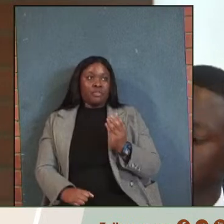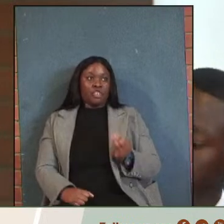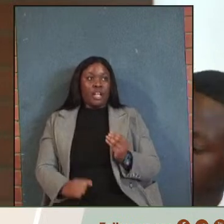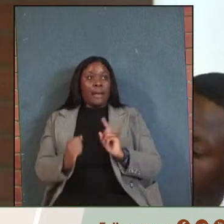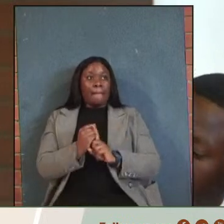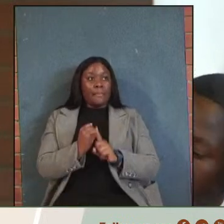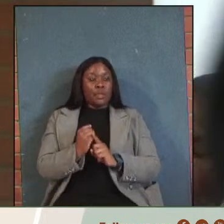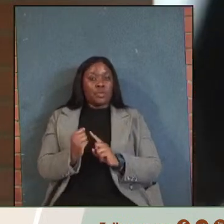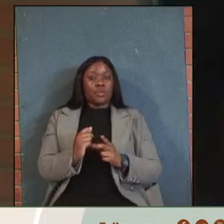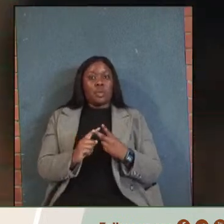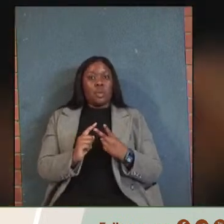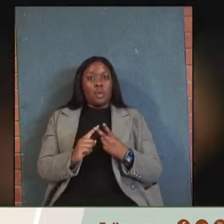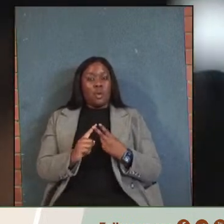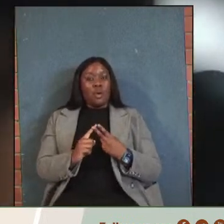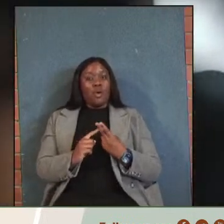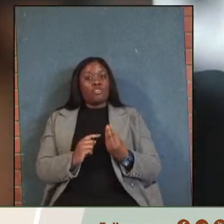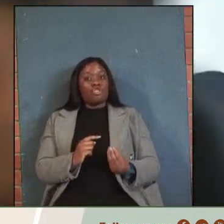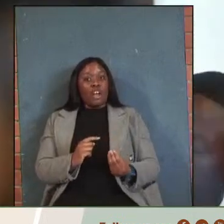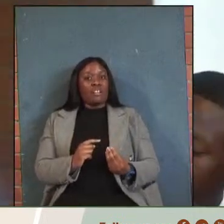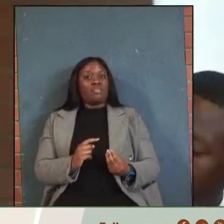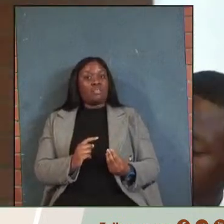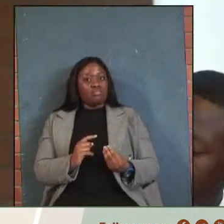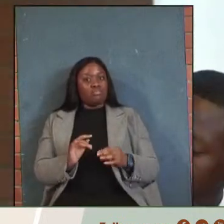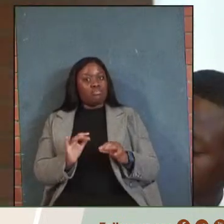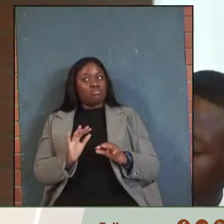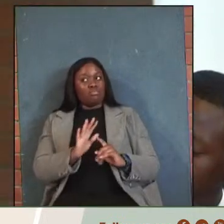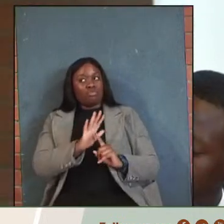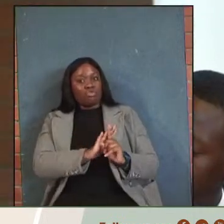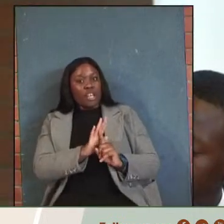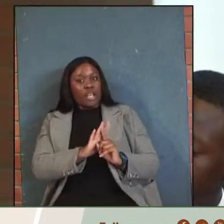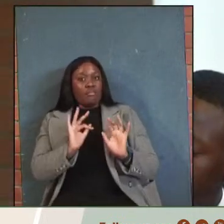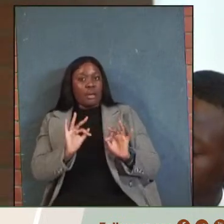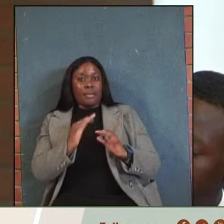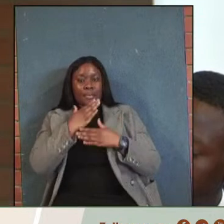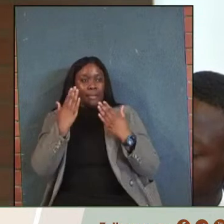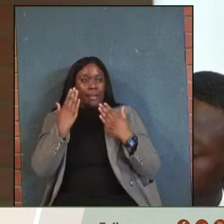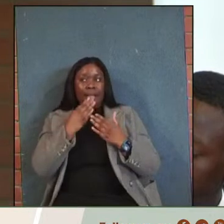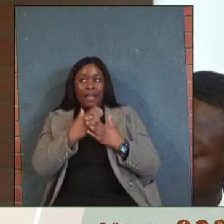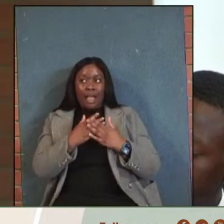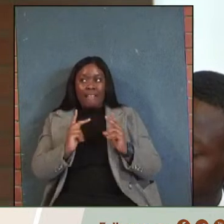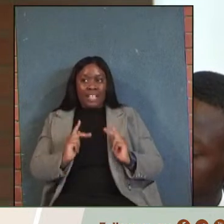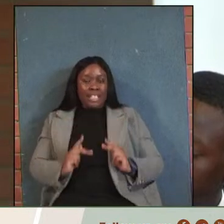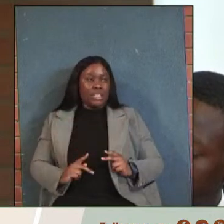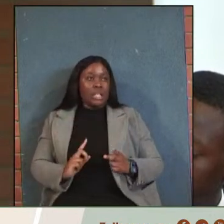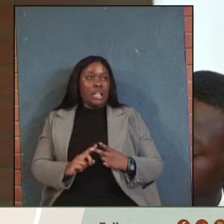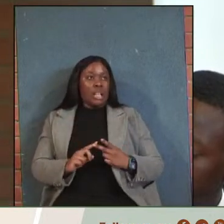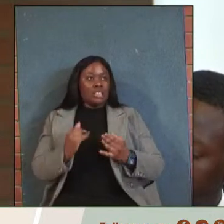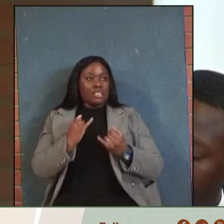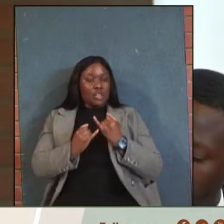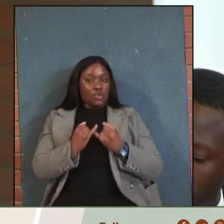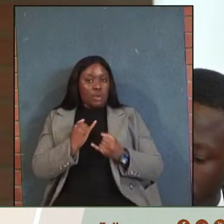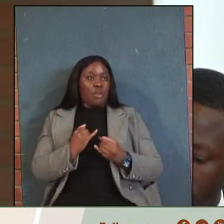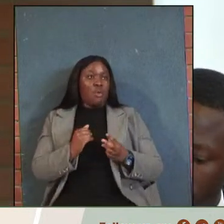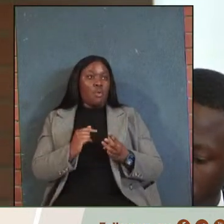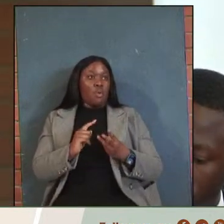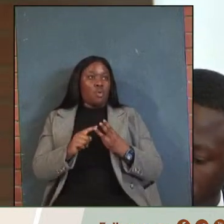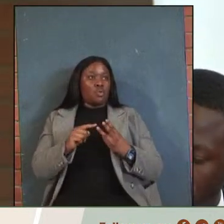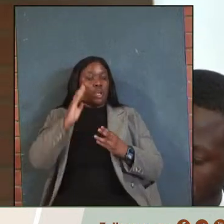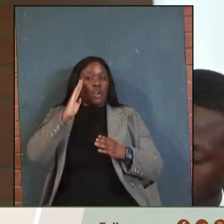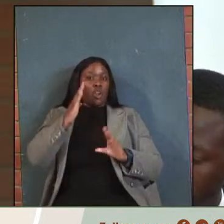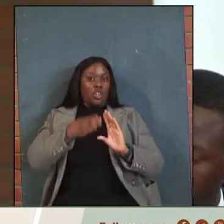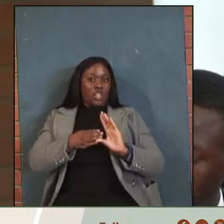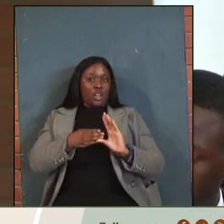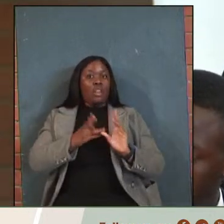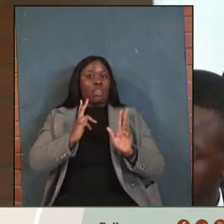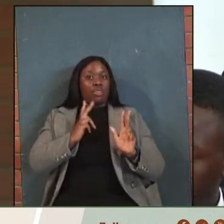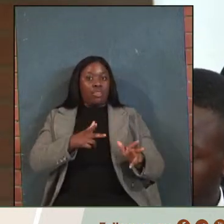endangerment, or child maltreatment, as a physical, sexual, and psychological maltreatment or neglect of a child